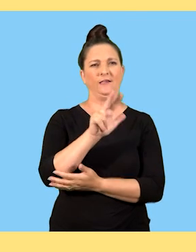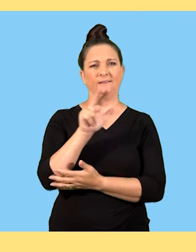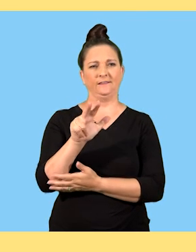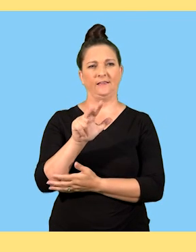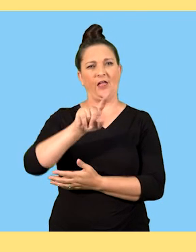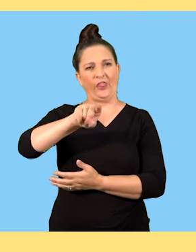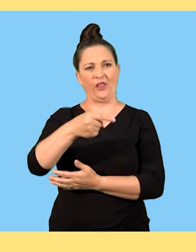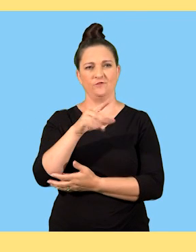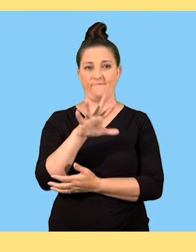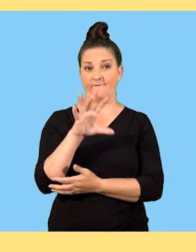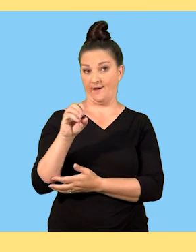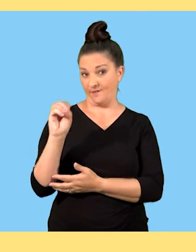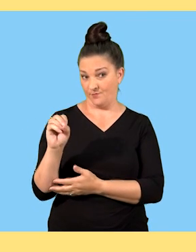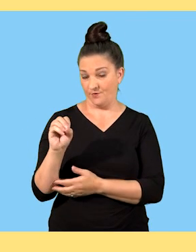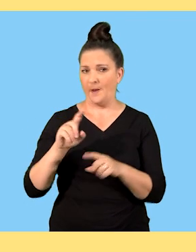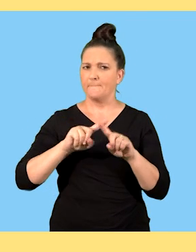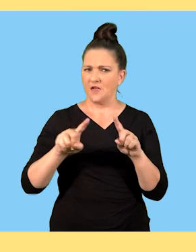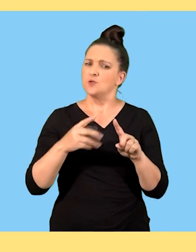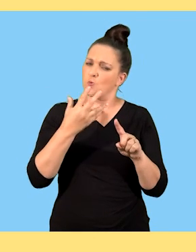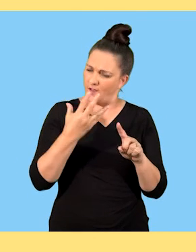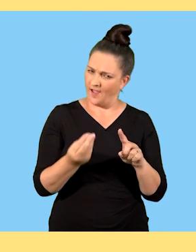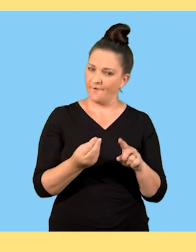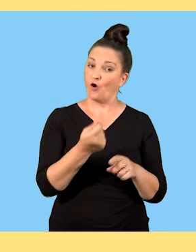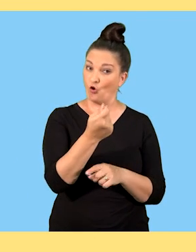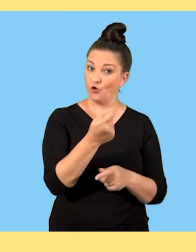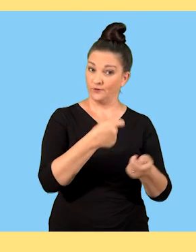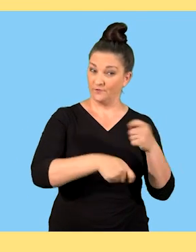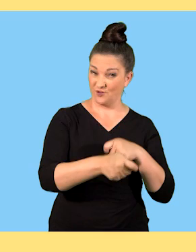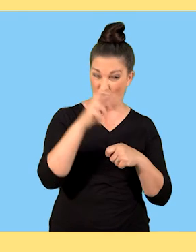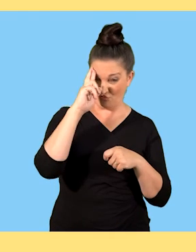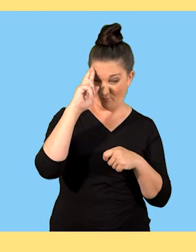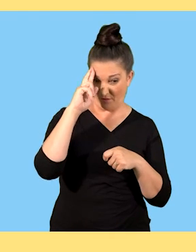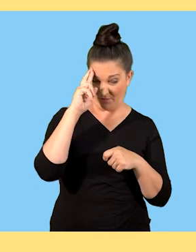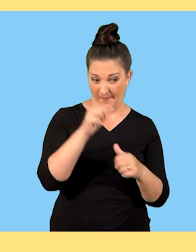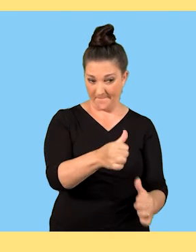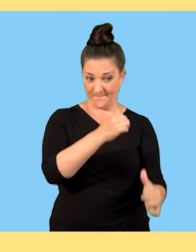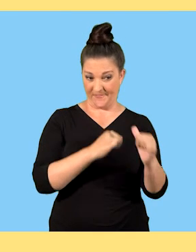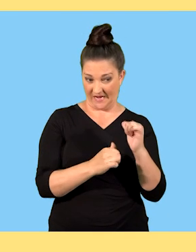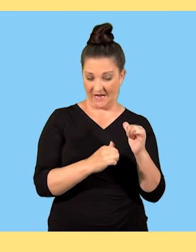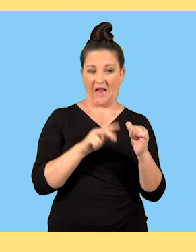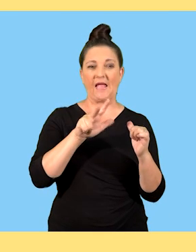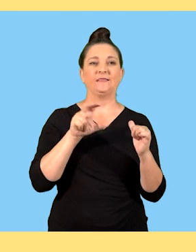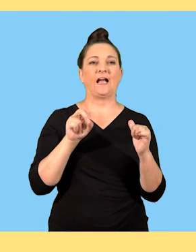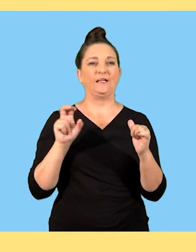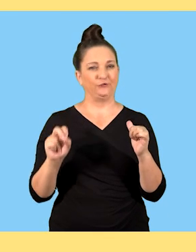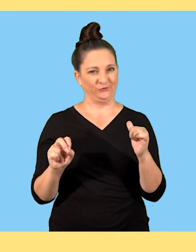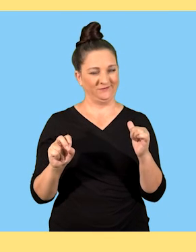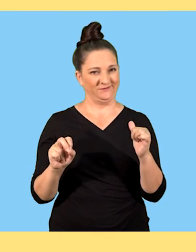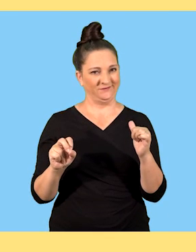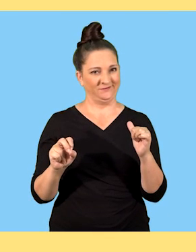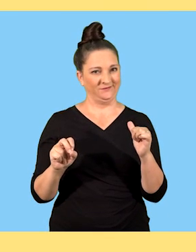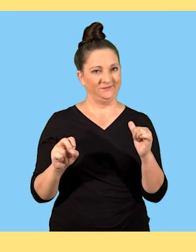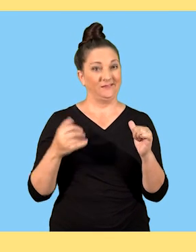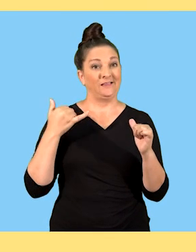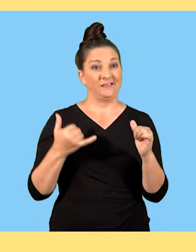88,500, and we have the cost of sales. Remember, these were the goods that we returned, and we recorded it as